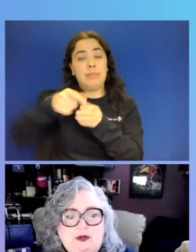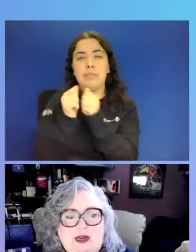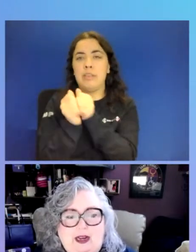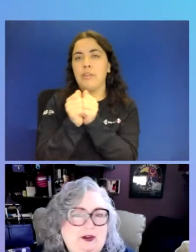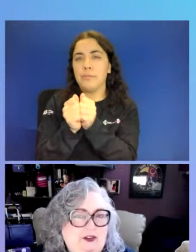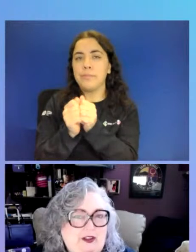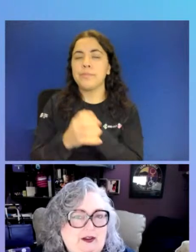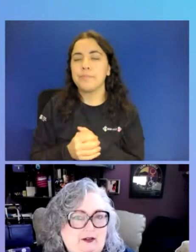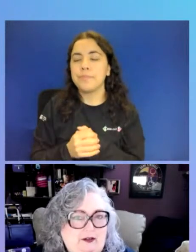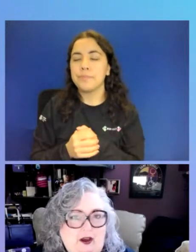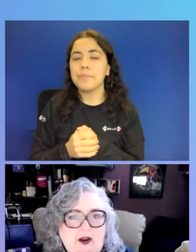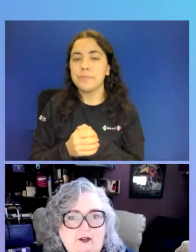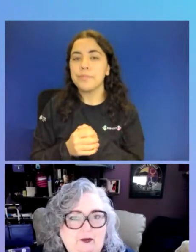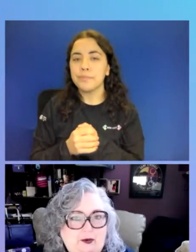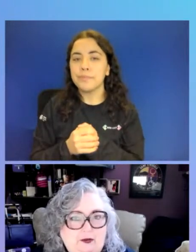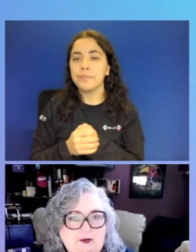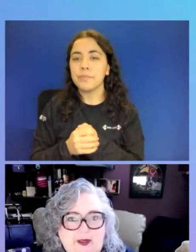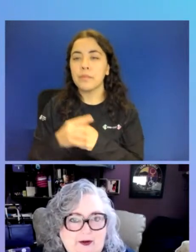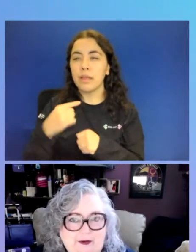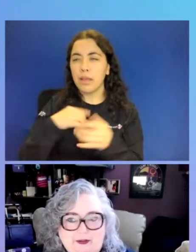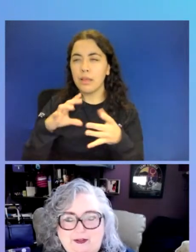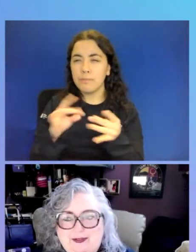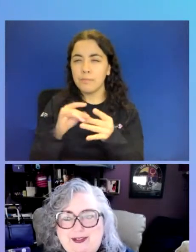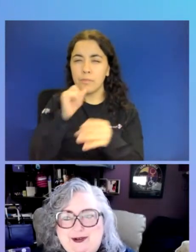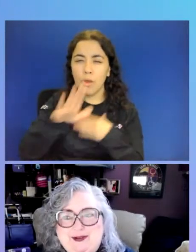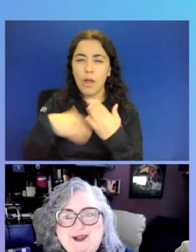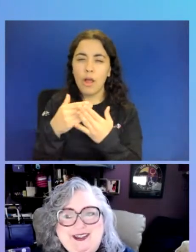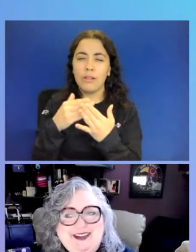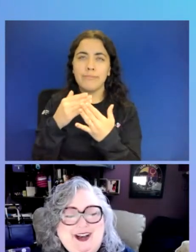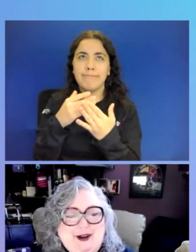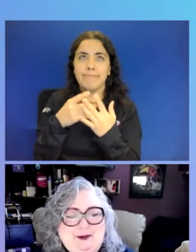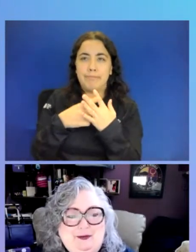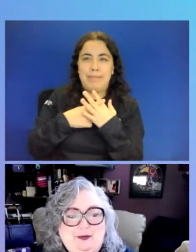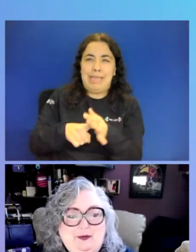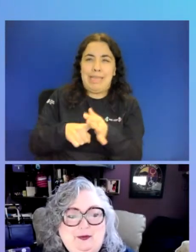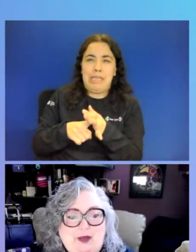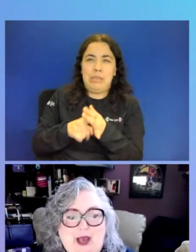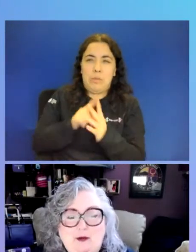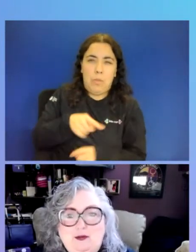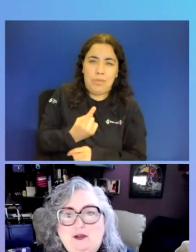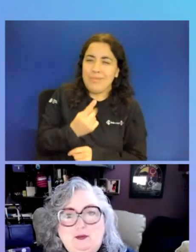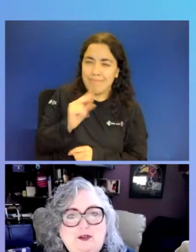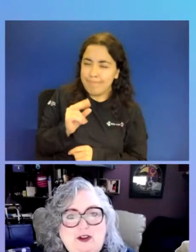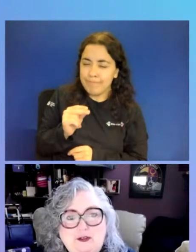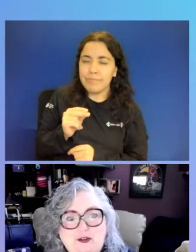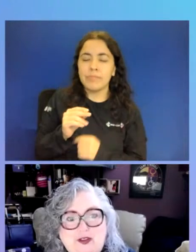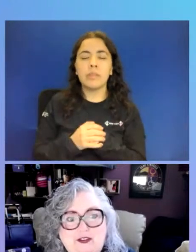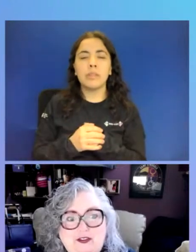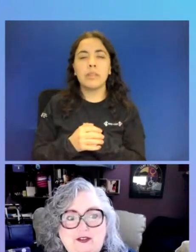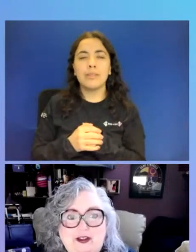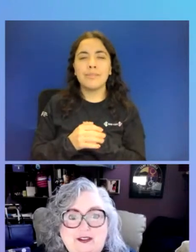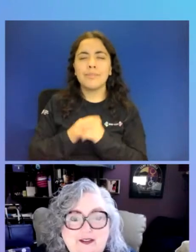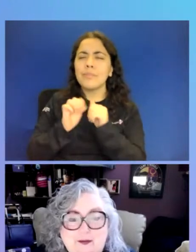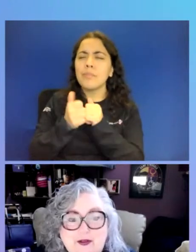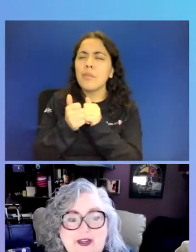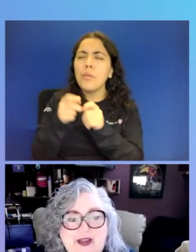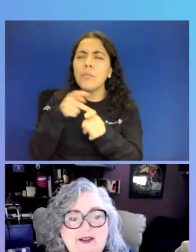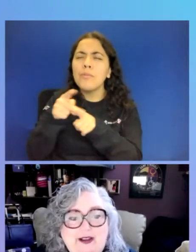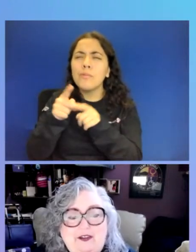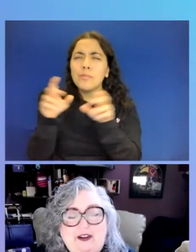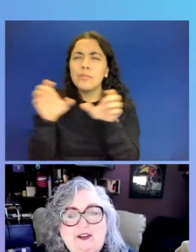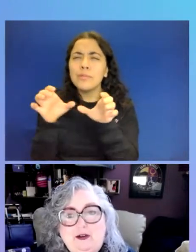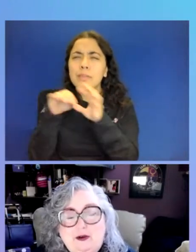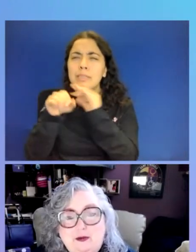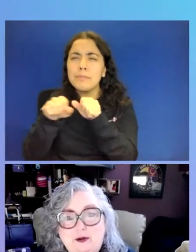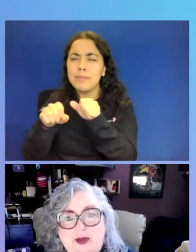So I mentioned that not all of them are for beginners. So how does professional certifications and accessibility,